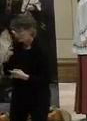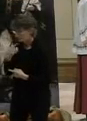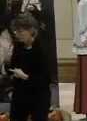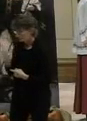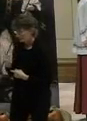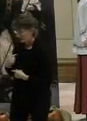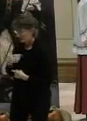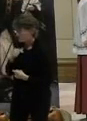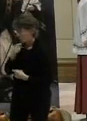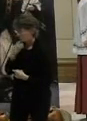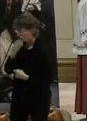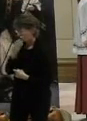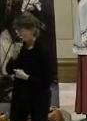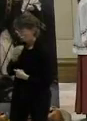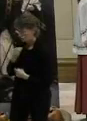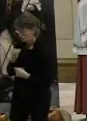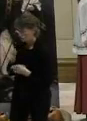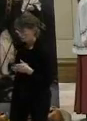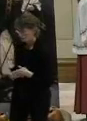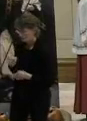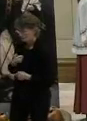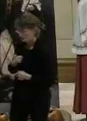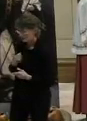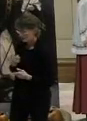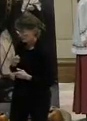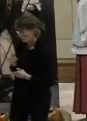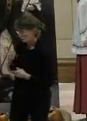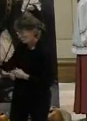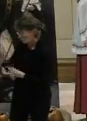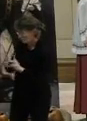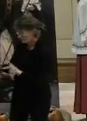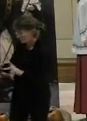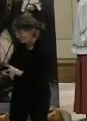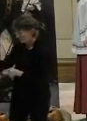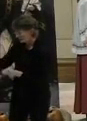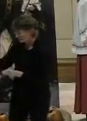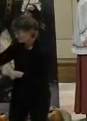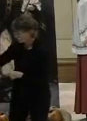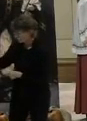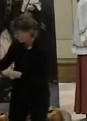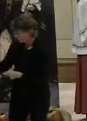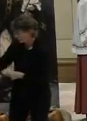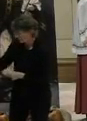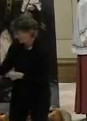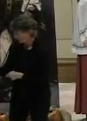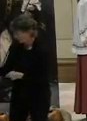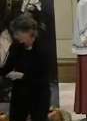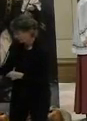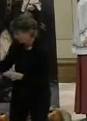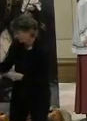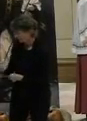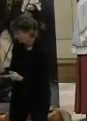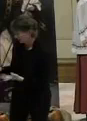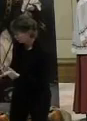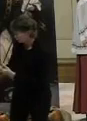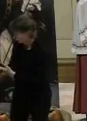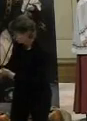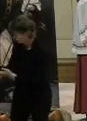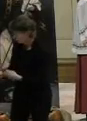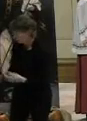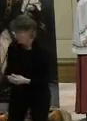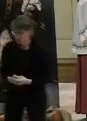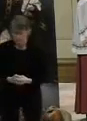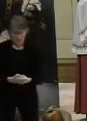I? Your own nation and chief priests handed you over to me. What have you done?" Jesus